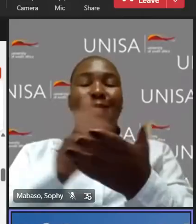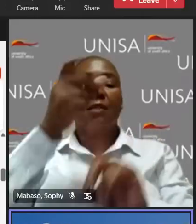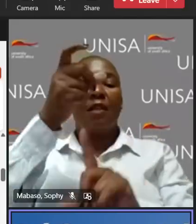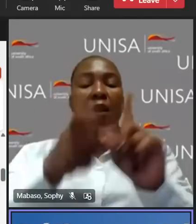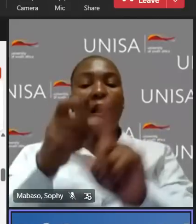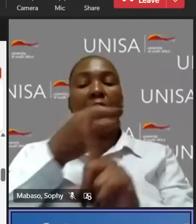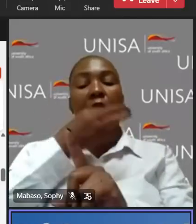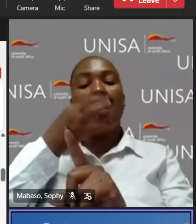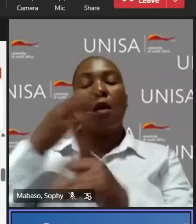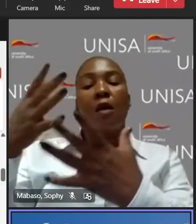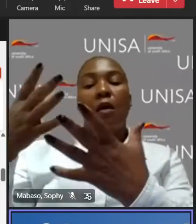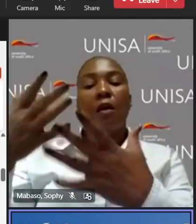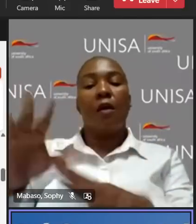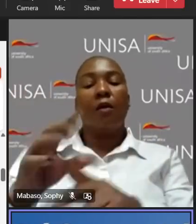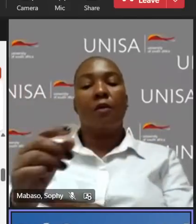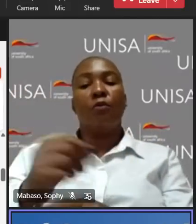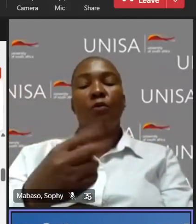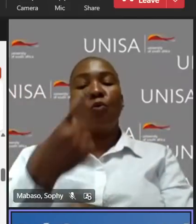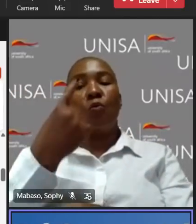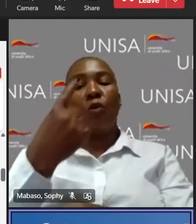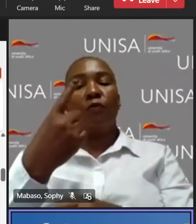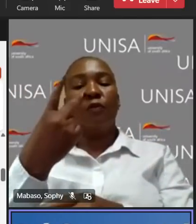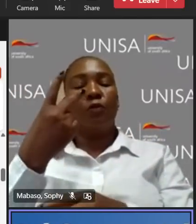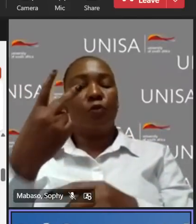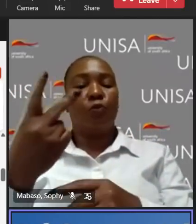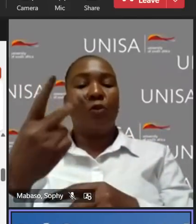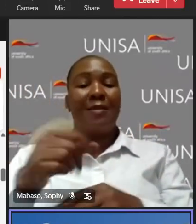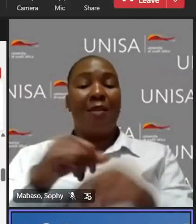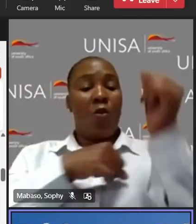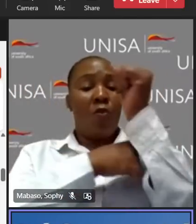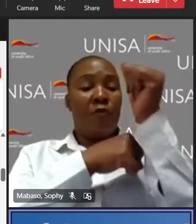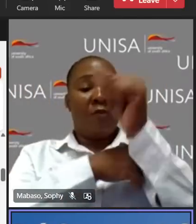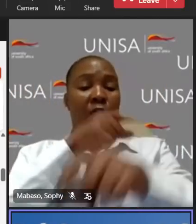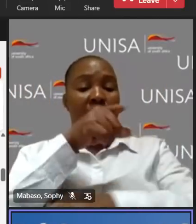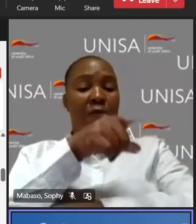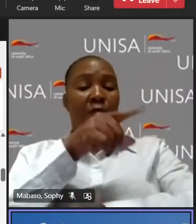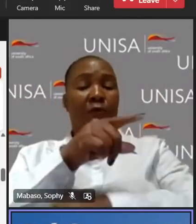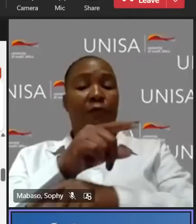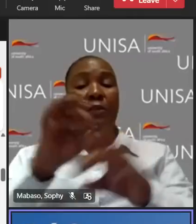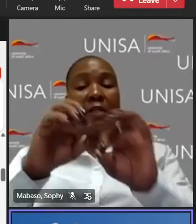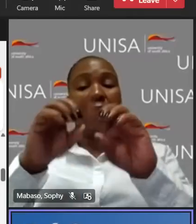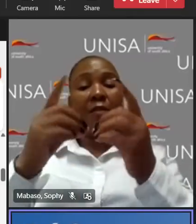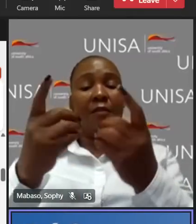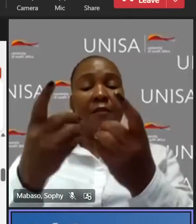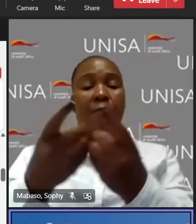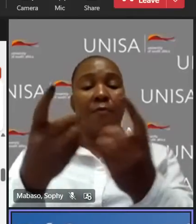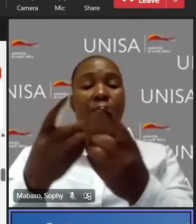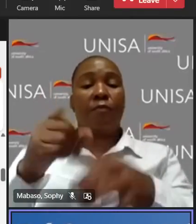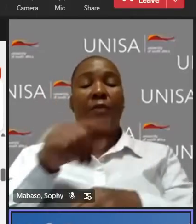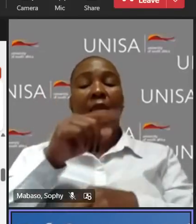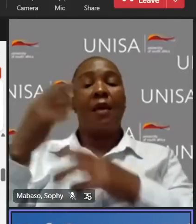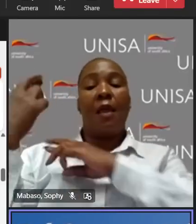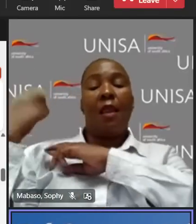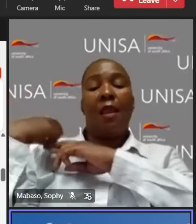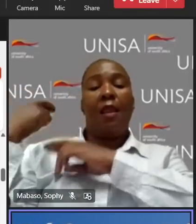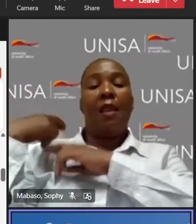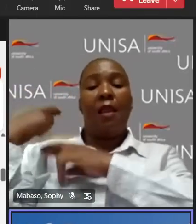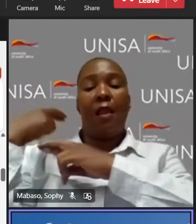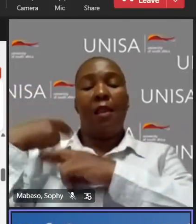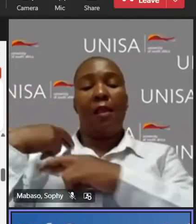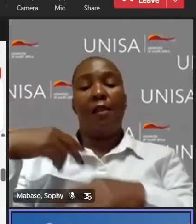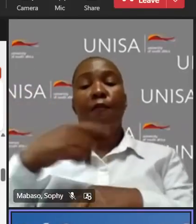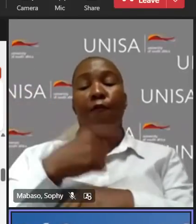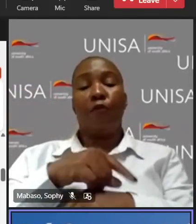we're one of two directorates. The Office of the Dean of Students are responsible for the